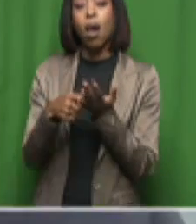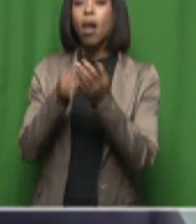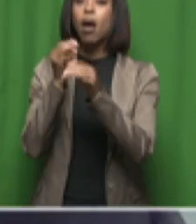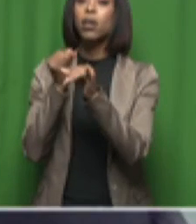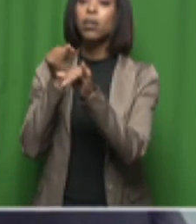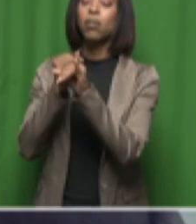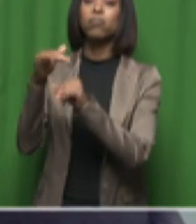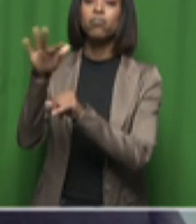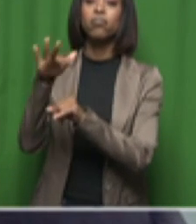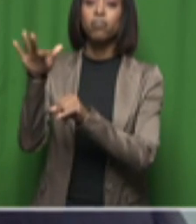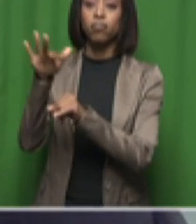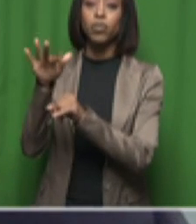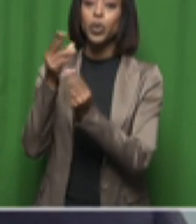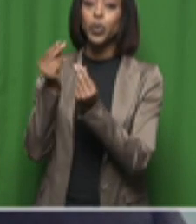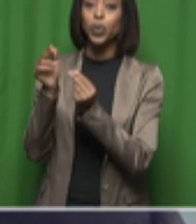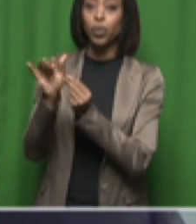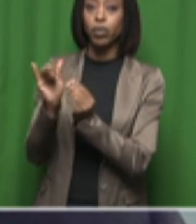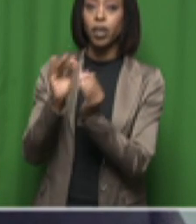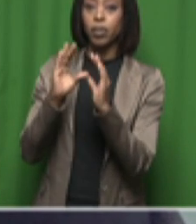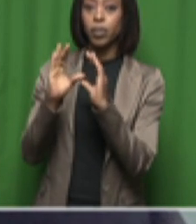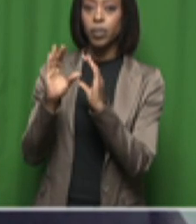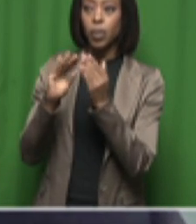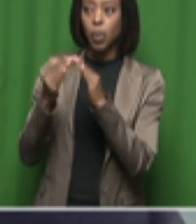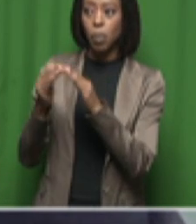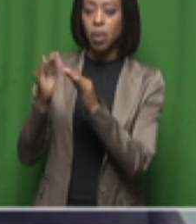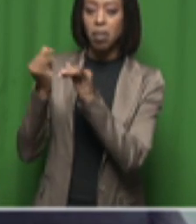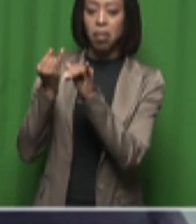international health communities